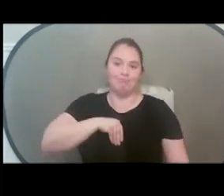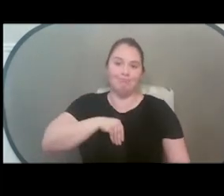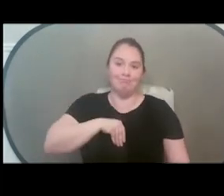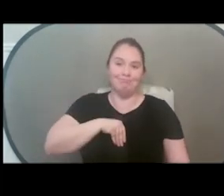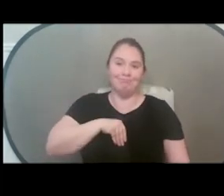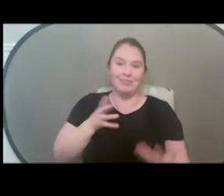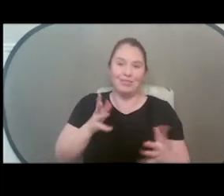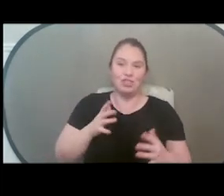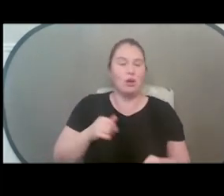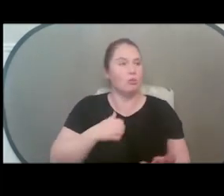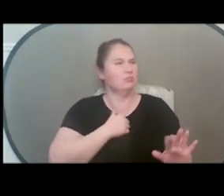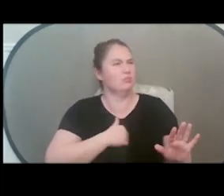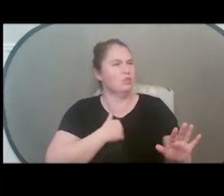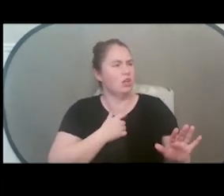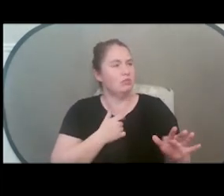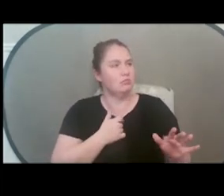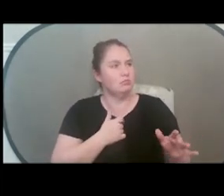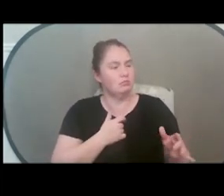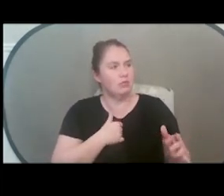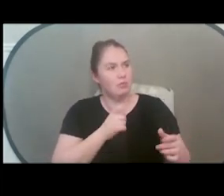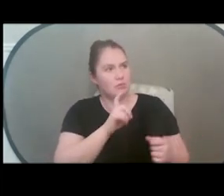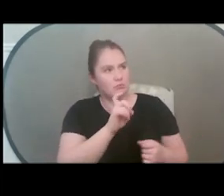I'm sorry, I was asking about the